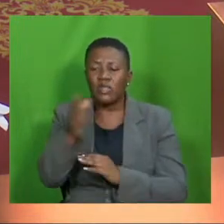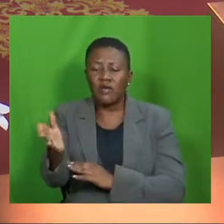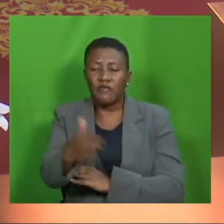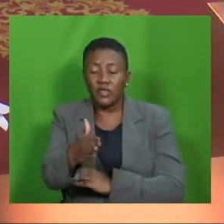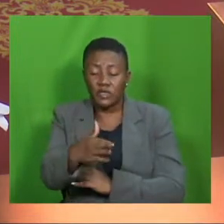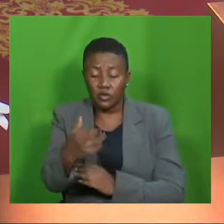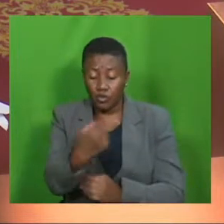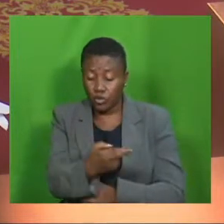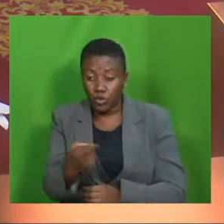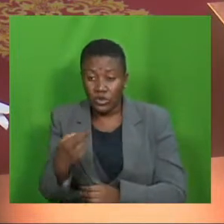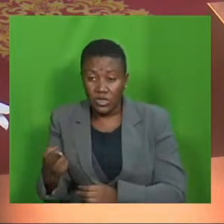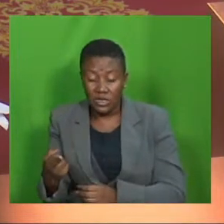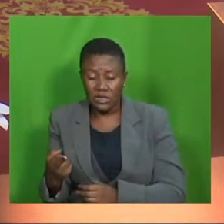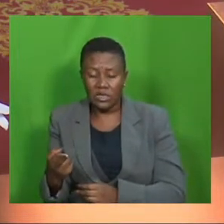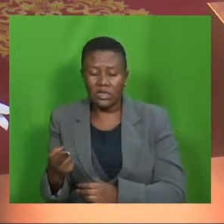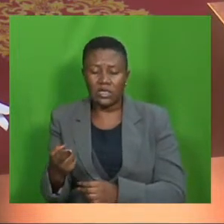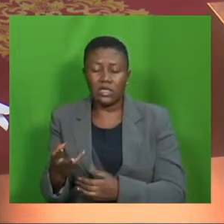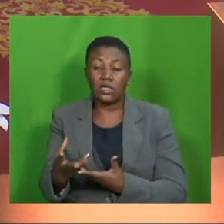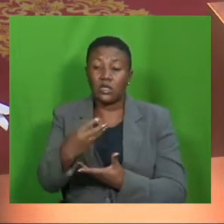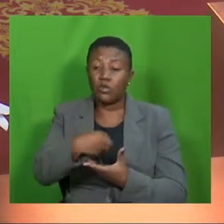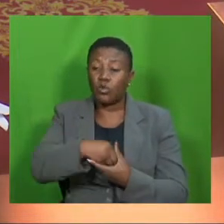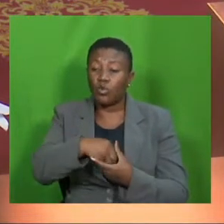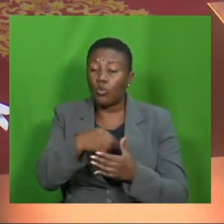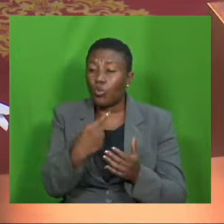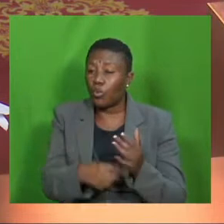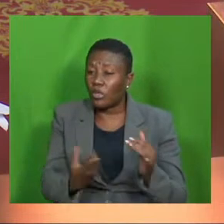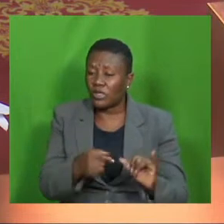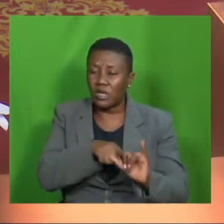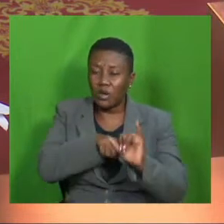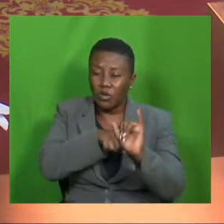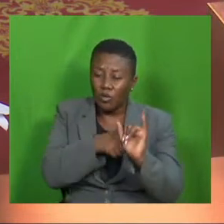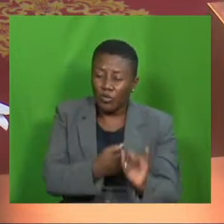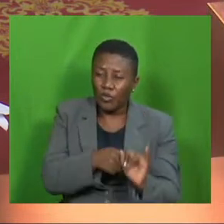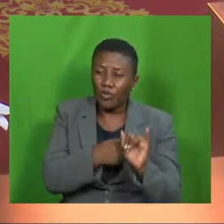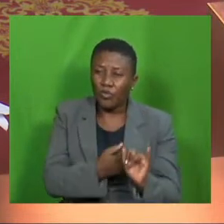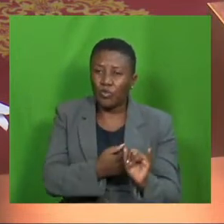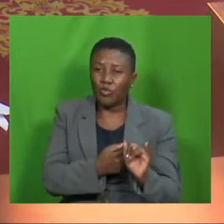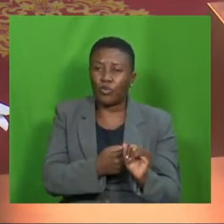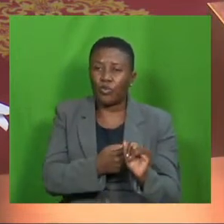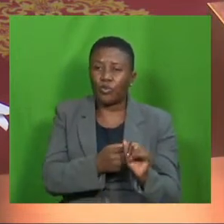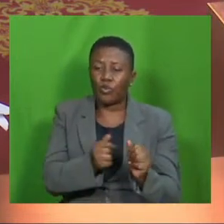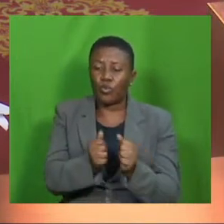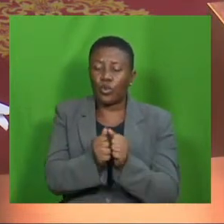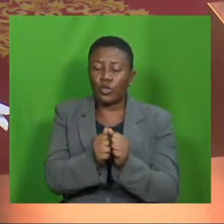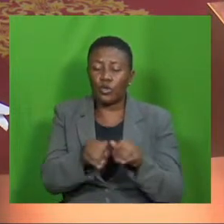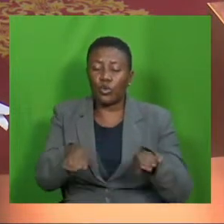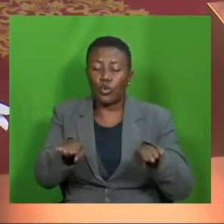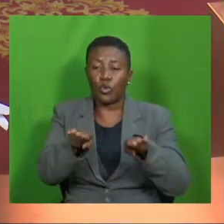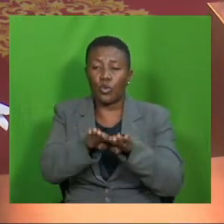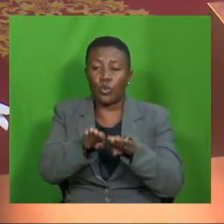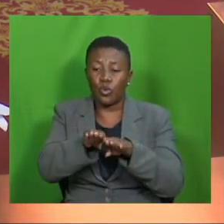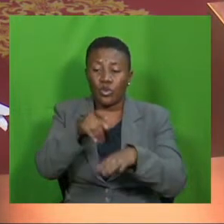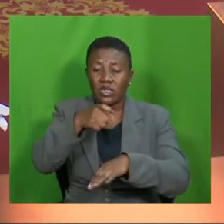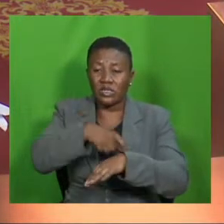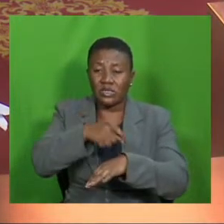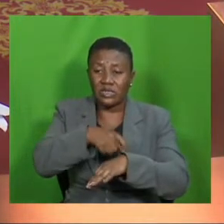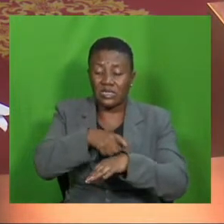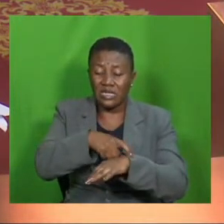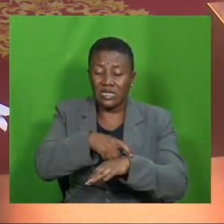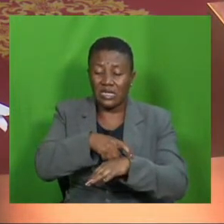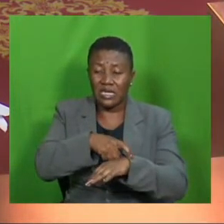including the implementation of the all-fleet closed season aimed at recovering of